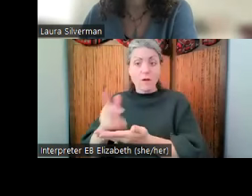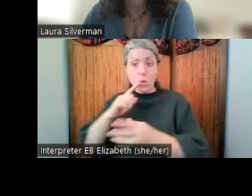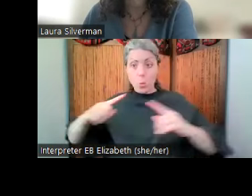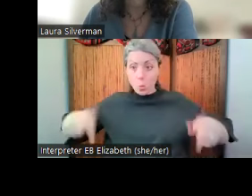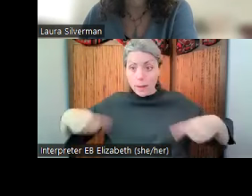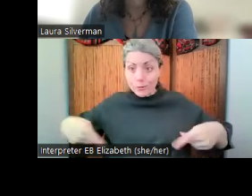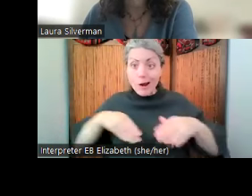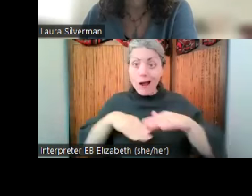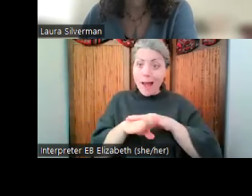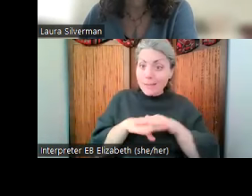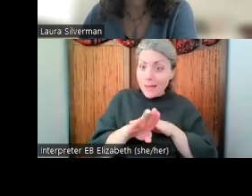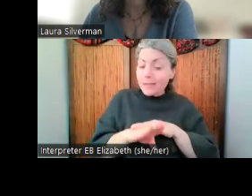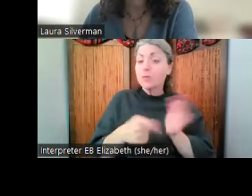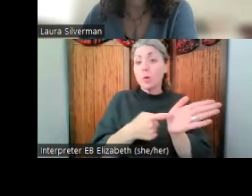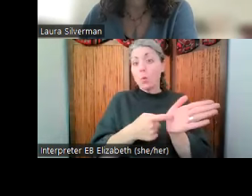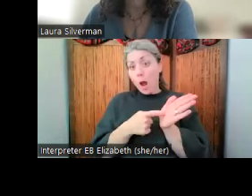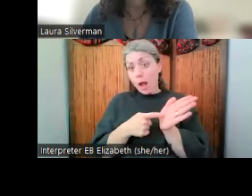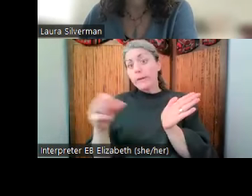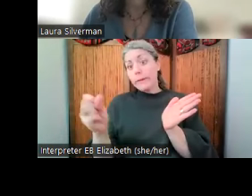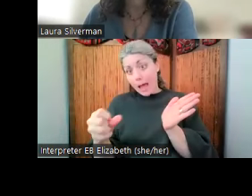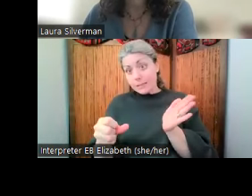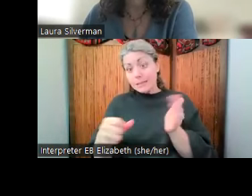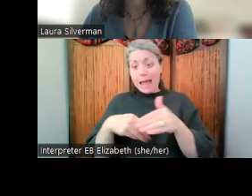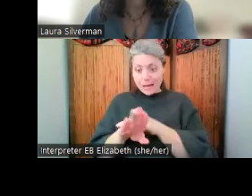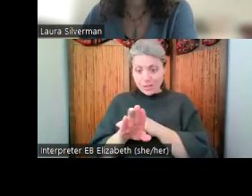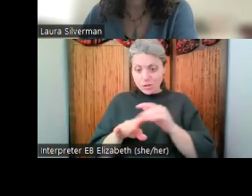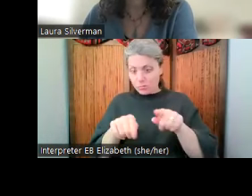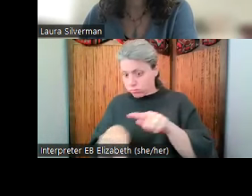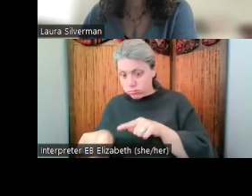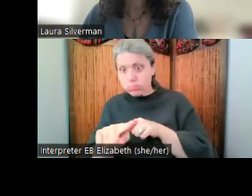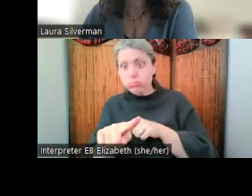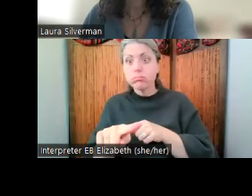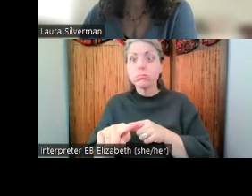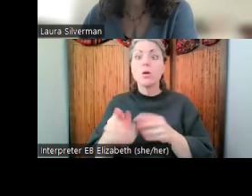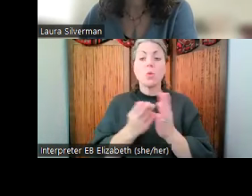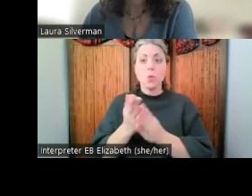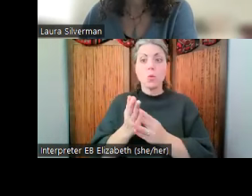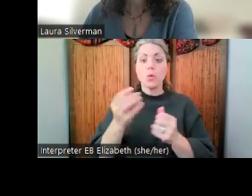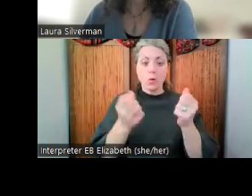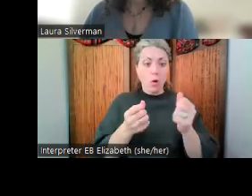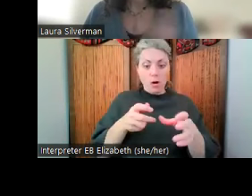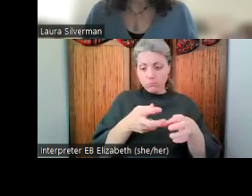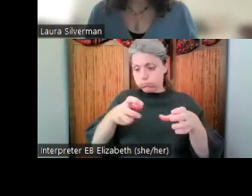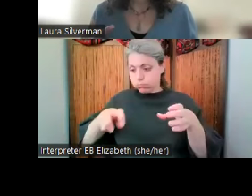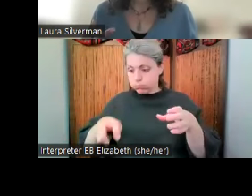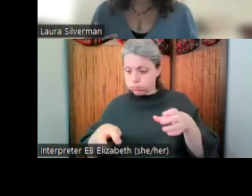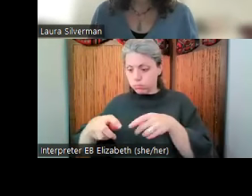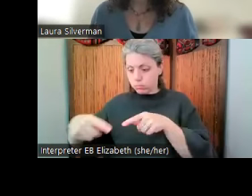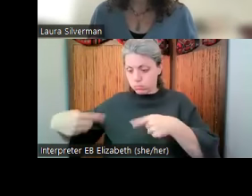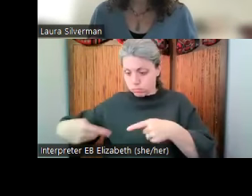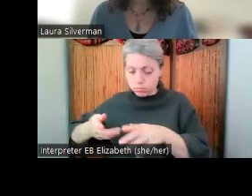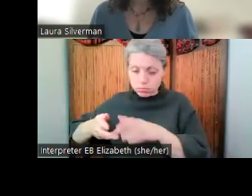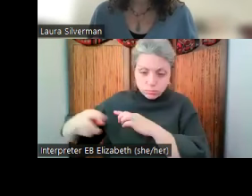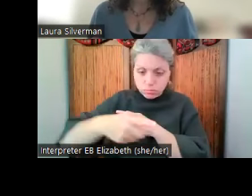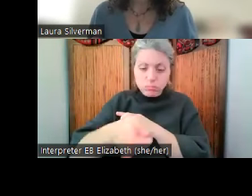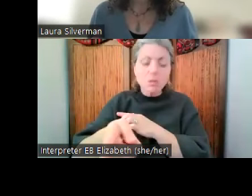so that they'll be able to enter and exit their vehicles. If they don't have